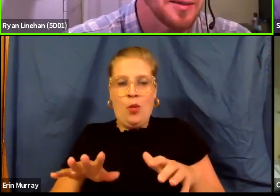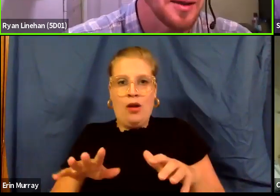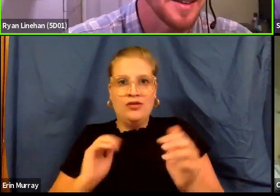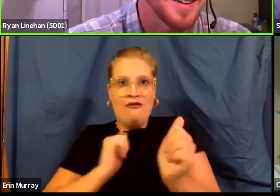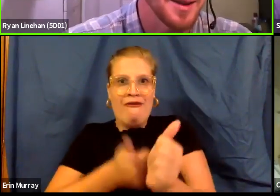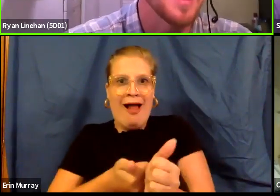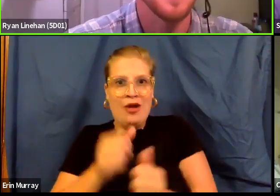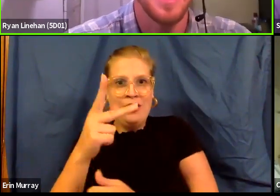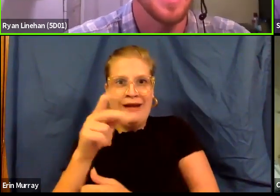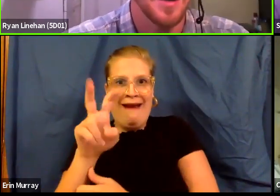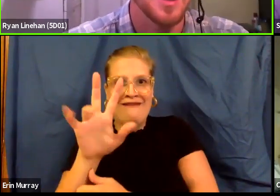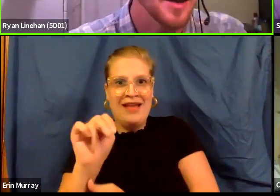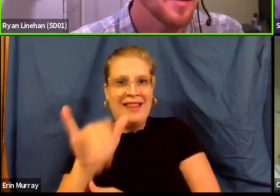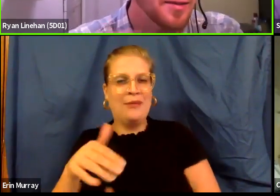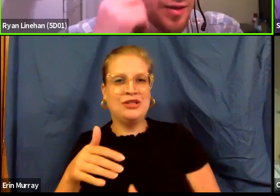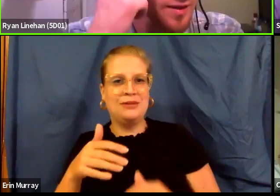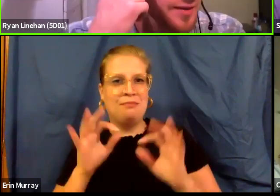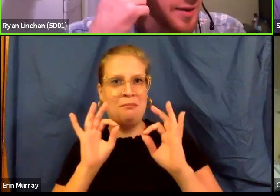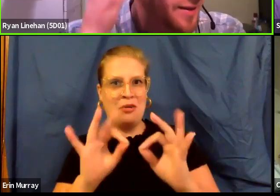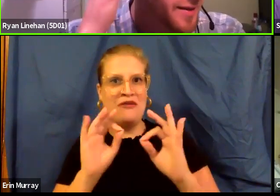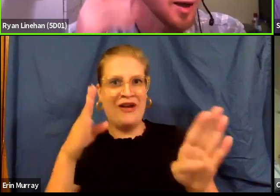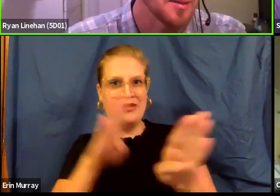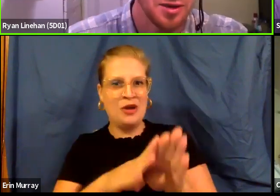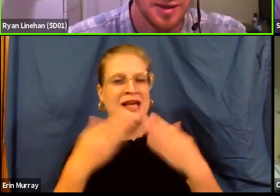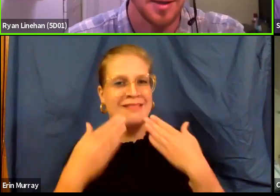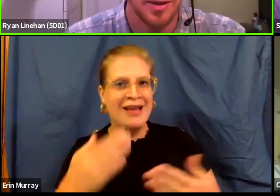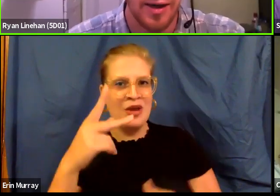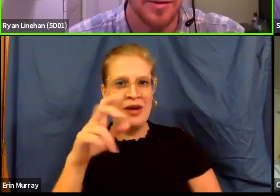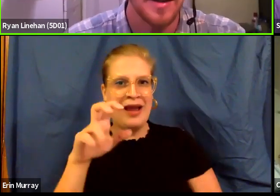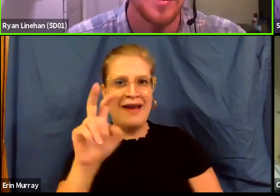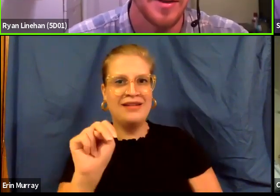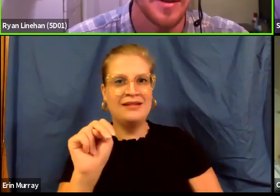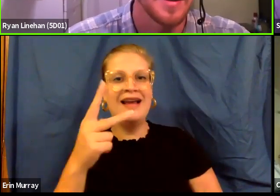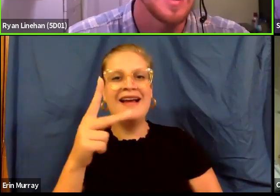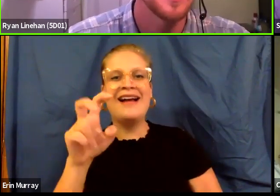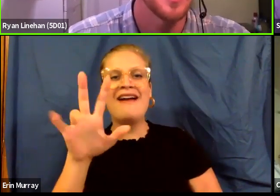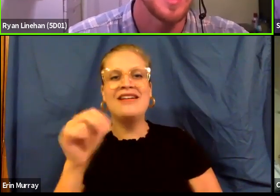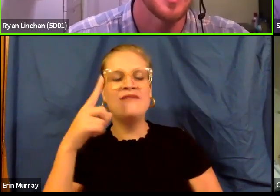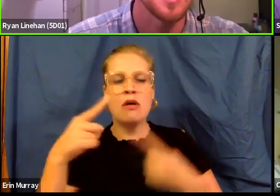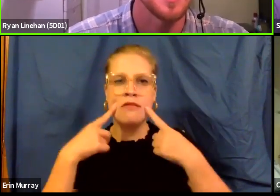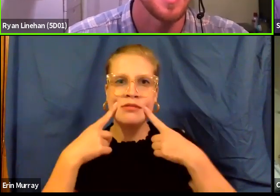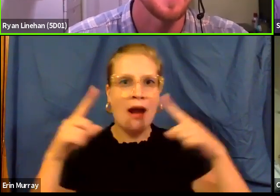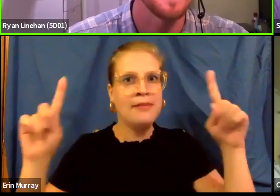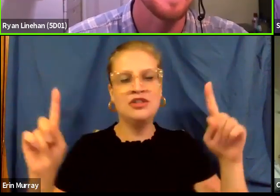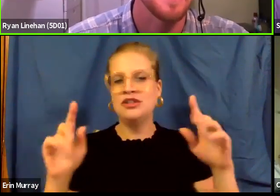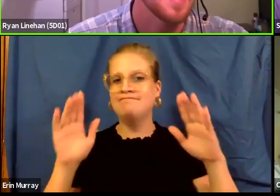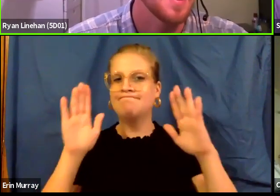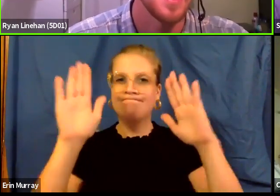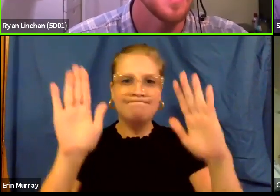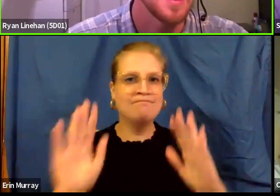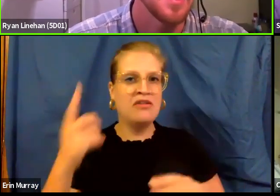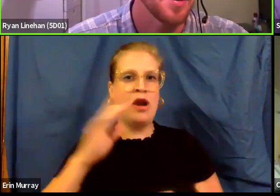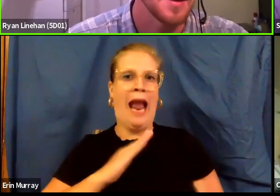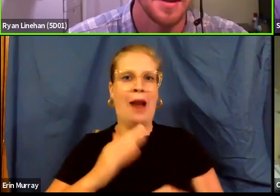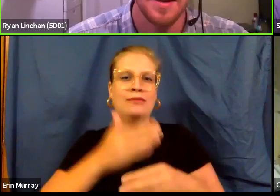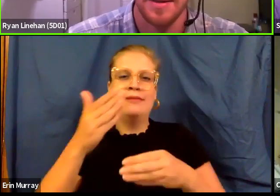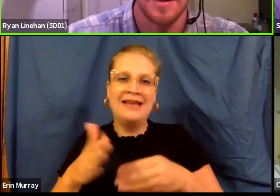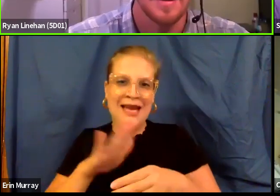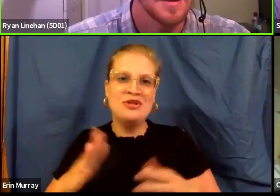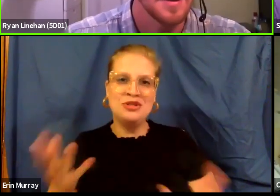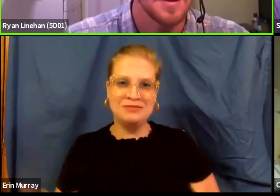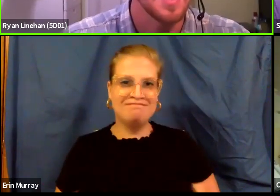in my opinion. Again, thank you, Kevin, for accomplishing such a great feat for our neighbors. I have nothing